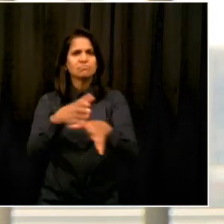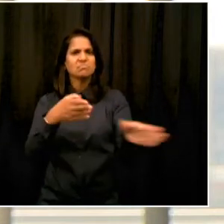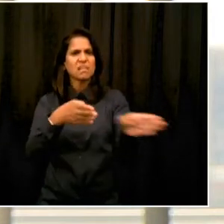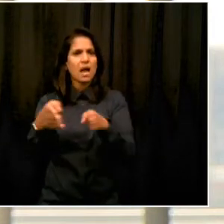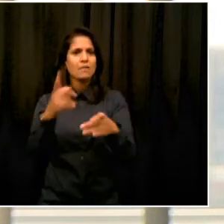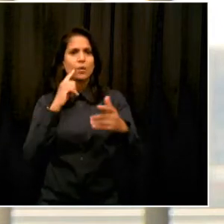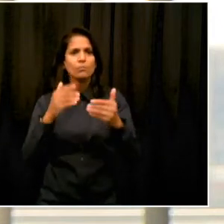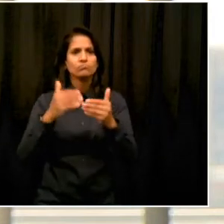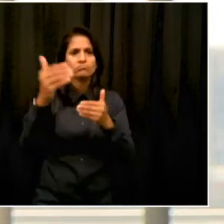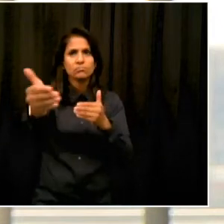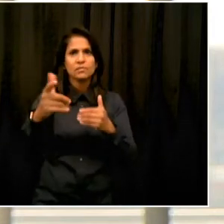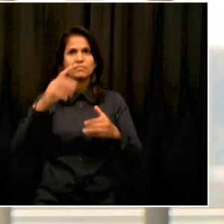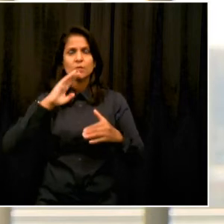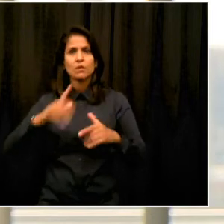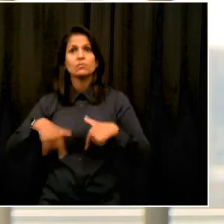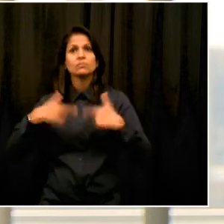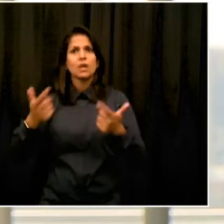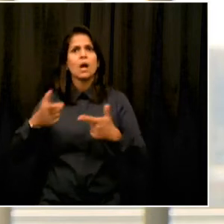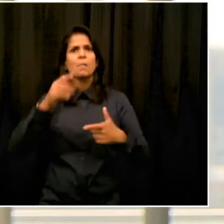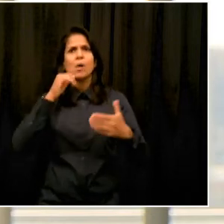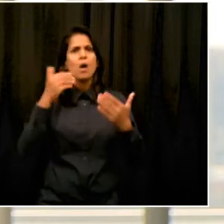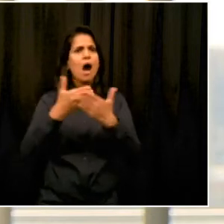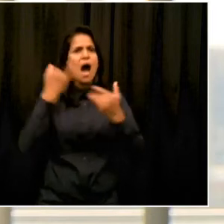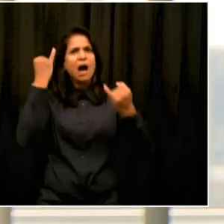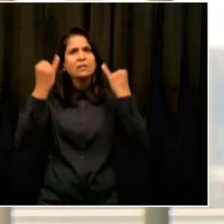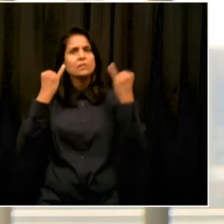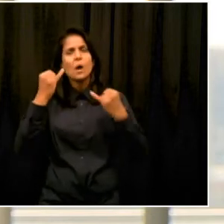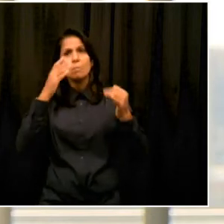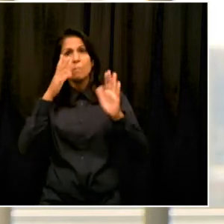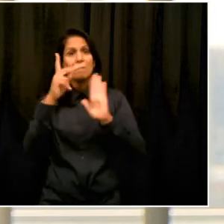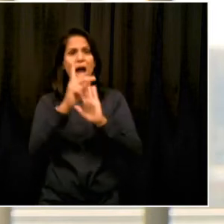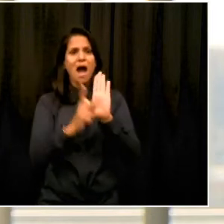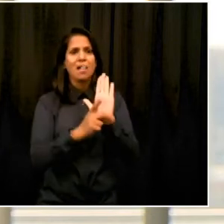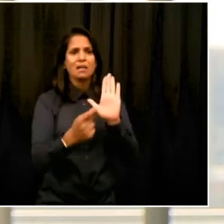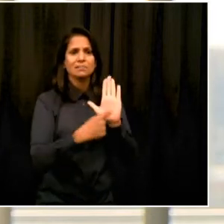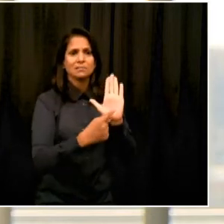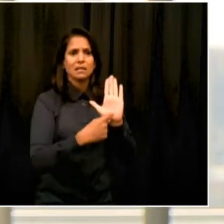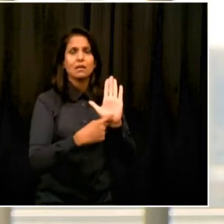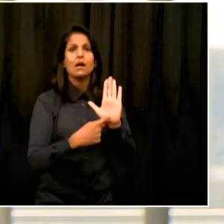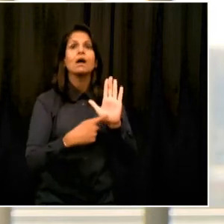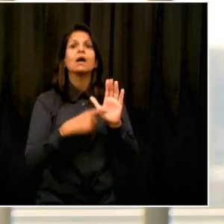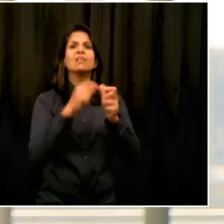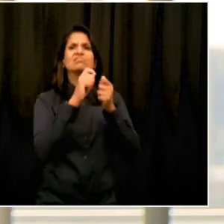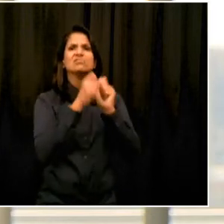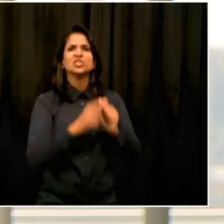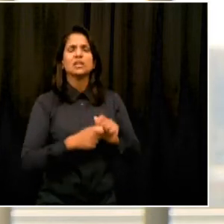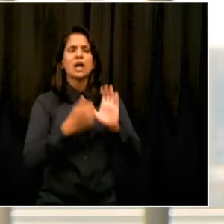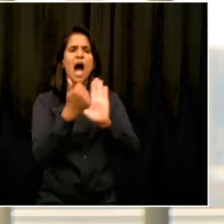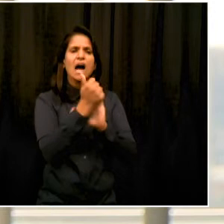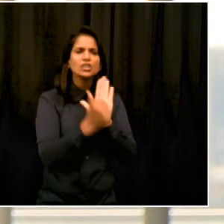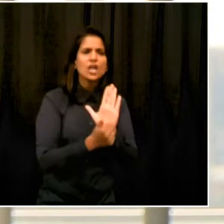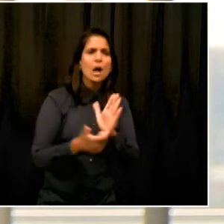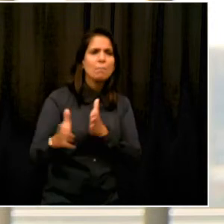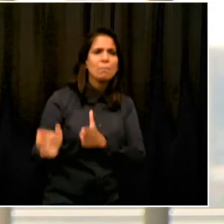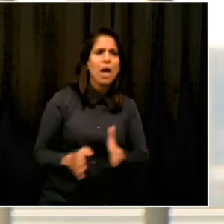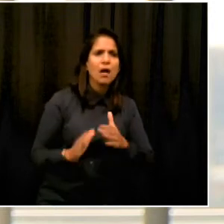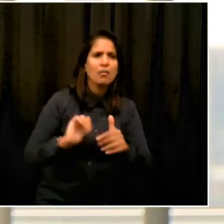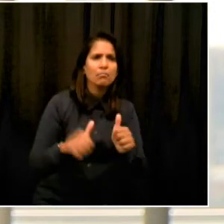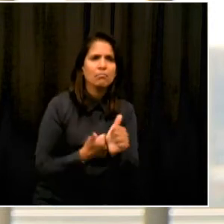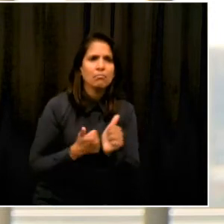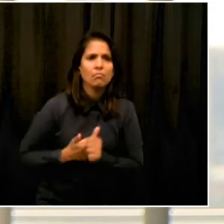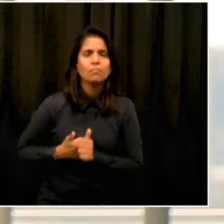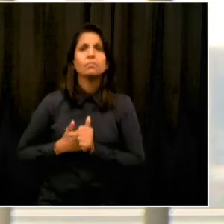City and everything that the city has already done in the fight against climate change and begin to continue to build the political will to